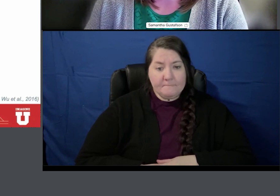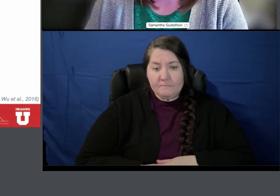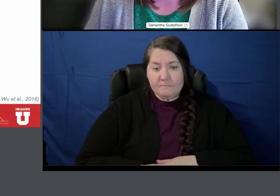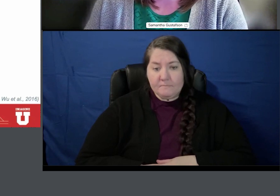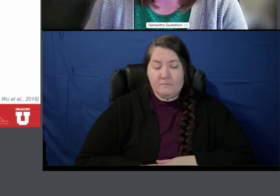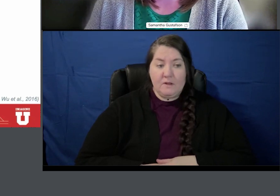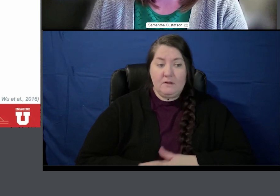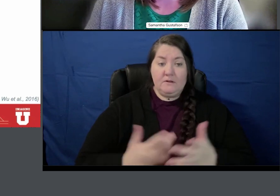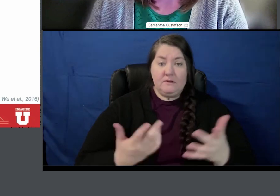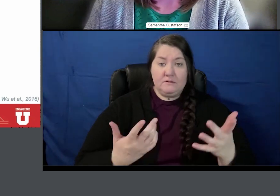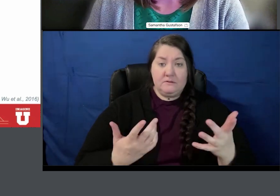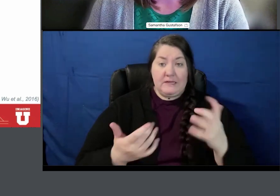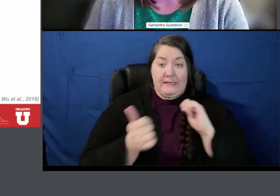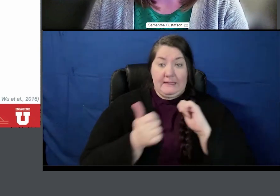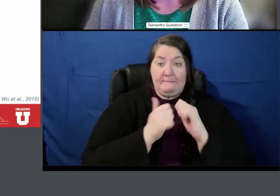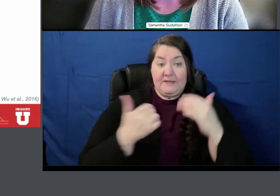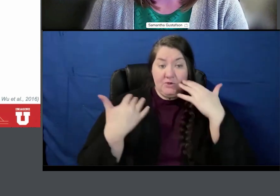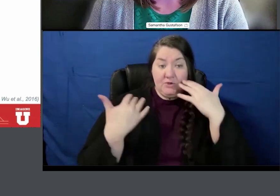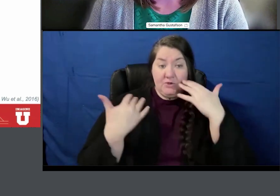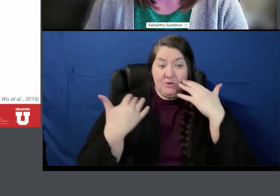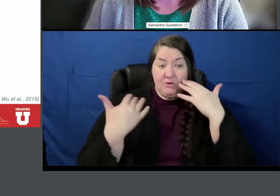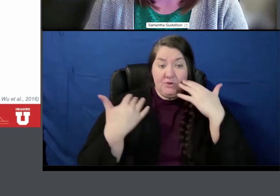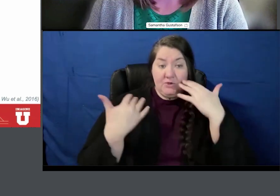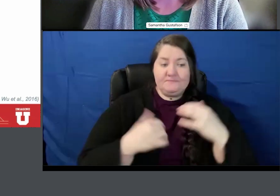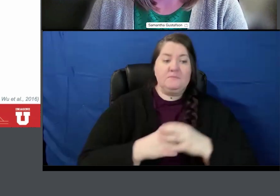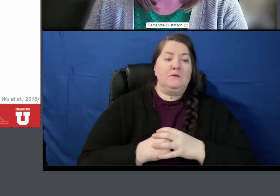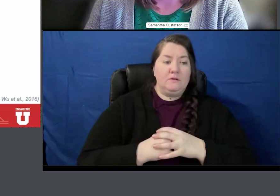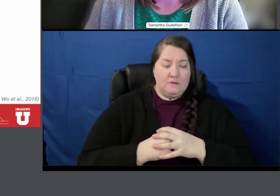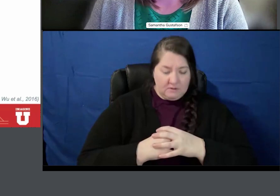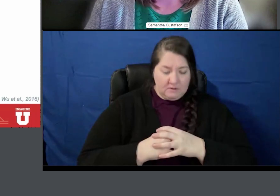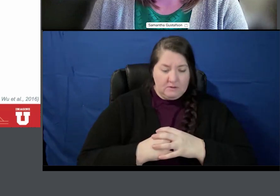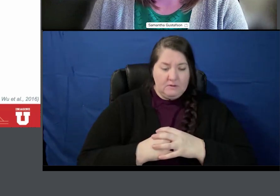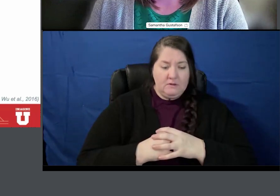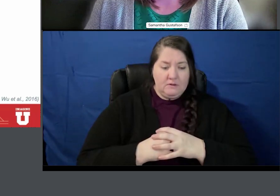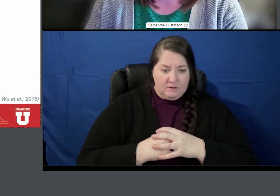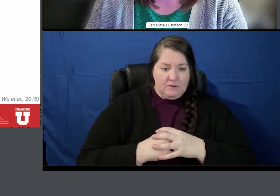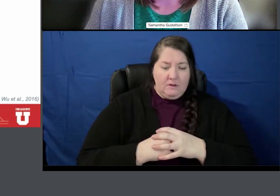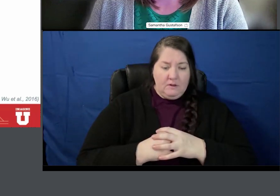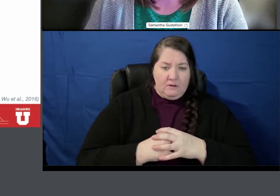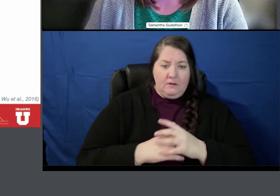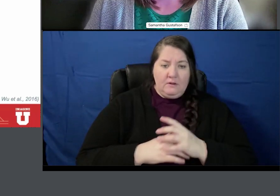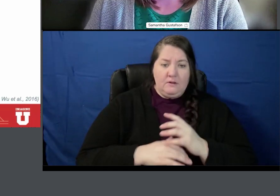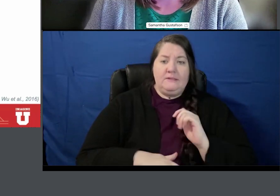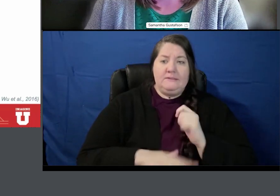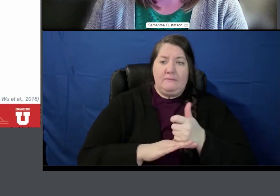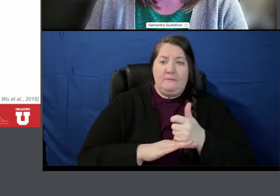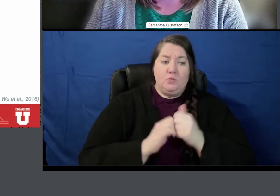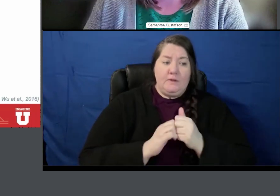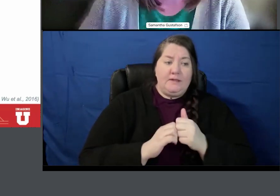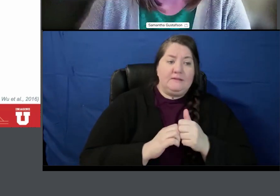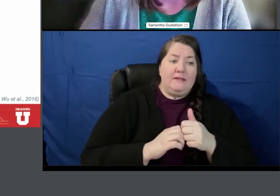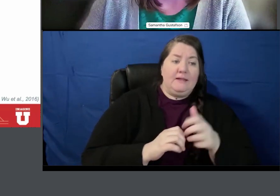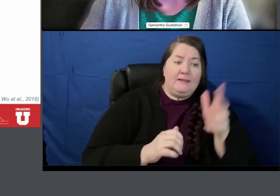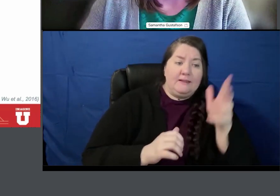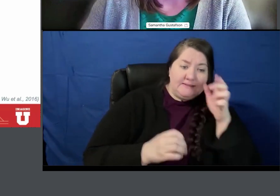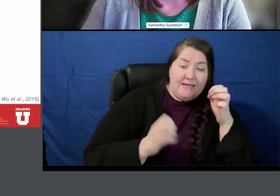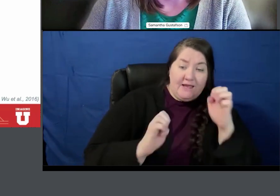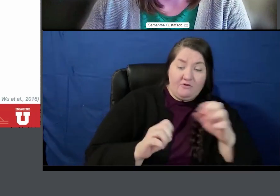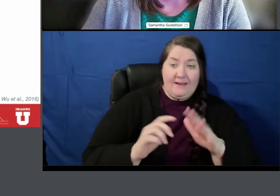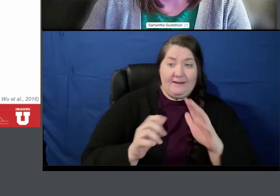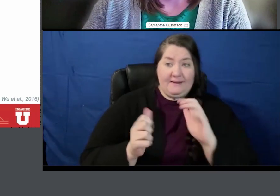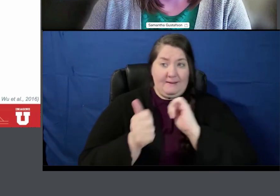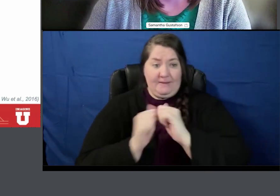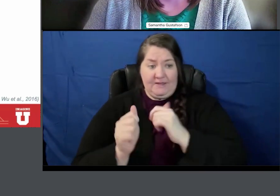culprit, competing noise. So there's a really well established relationship between listening effort and competing noise. This